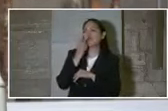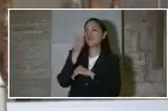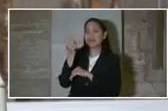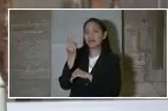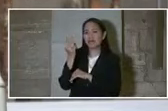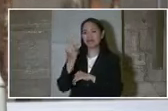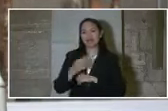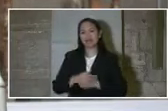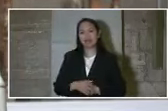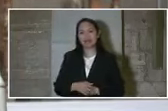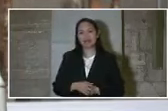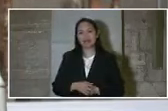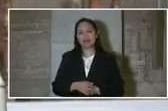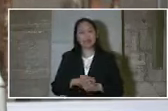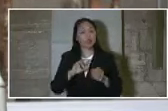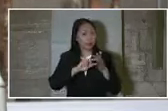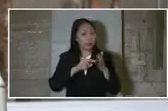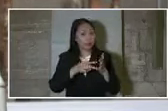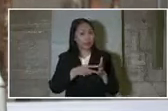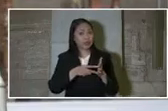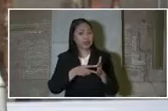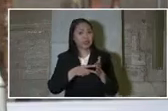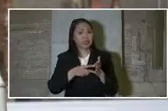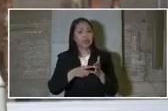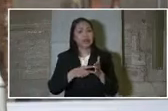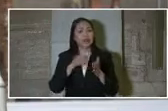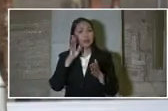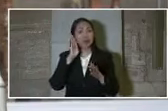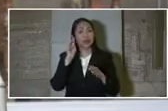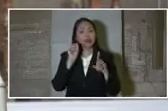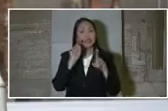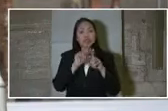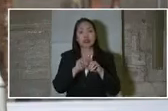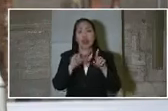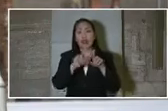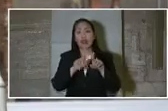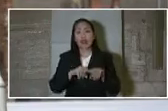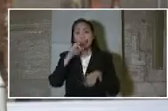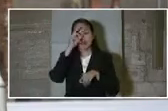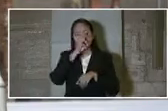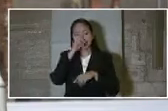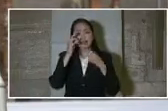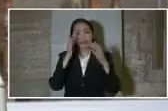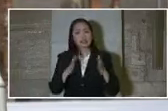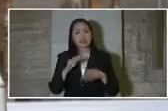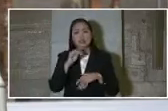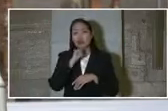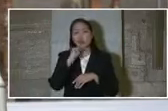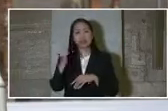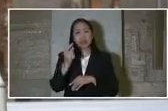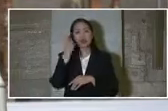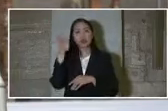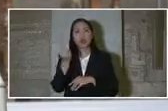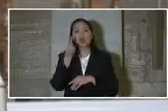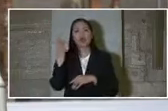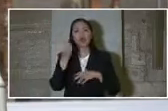Ang ibig sabihin nito, mga kapatid, ang pagiging Kristiyano ay hindi lamang sa